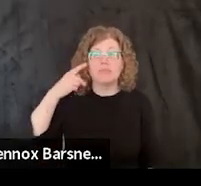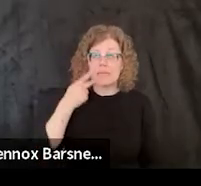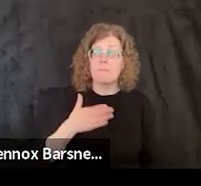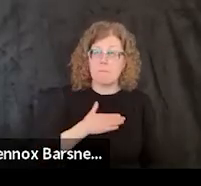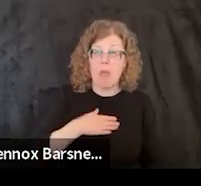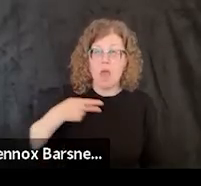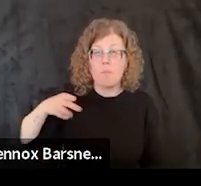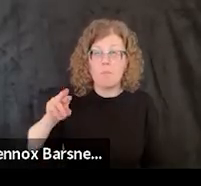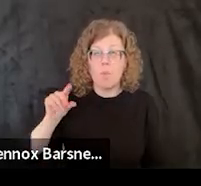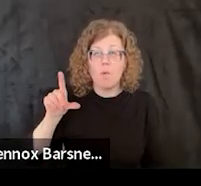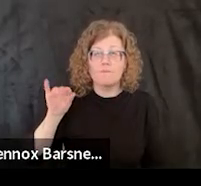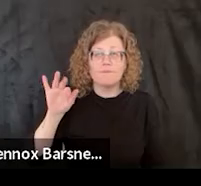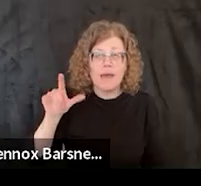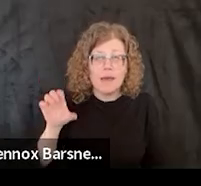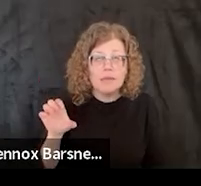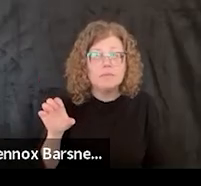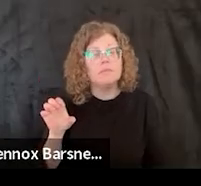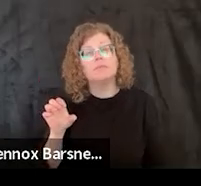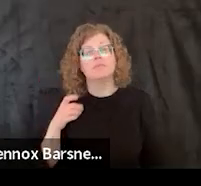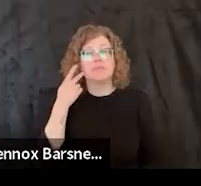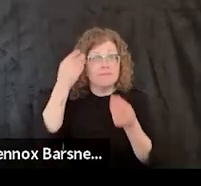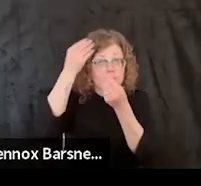complete and up to date.